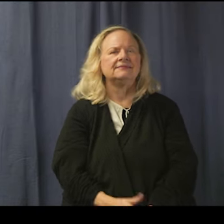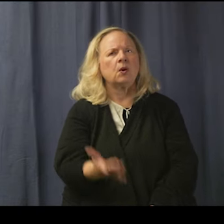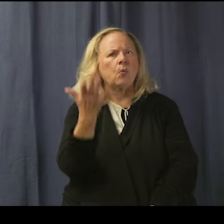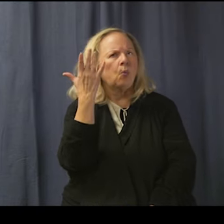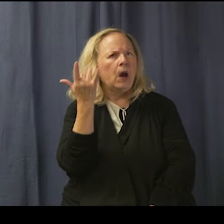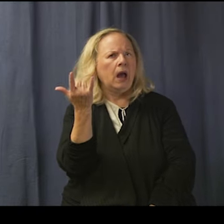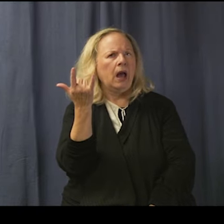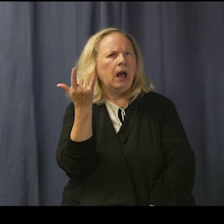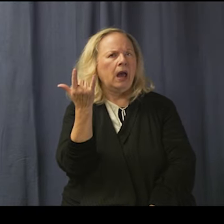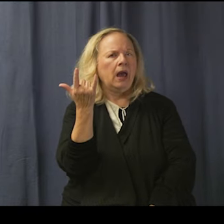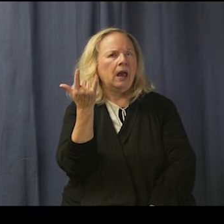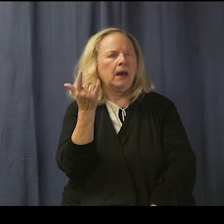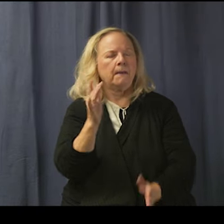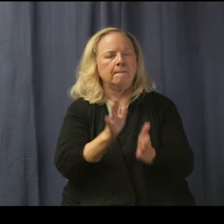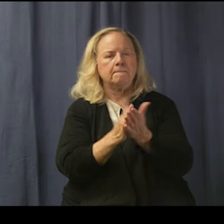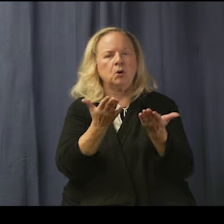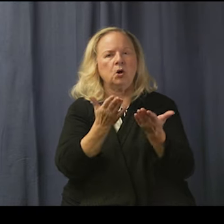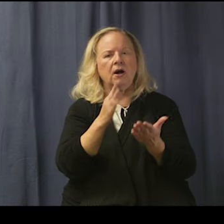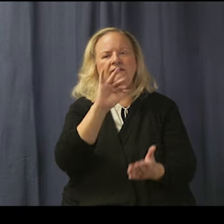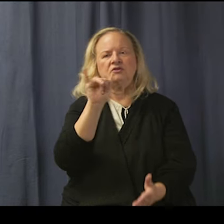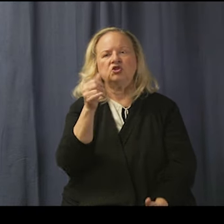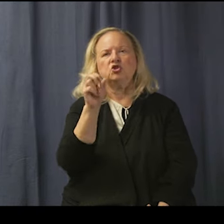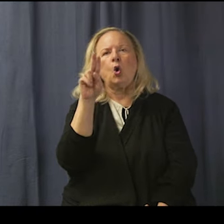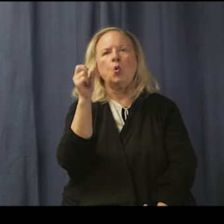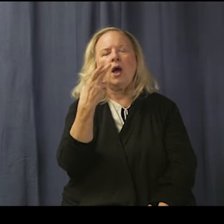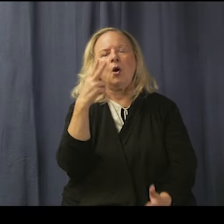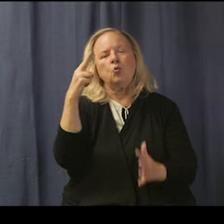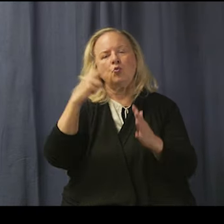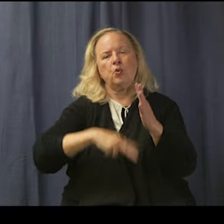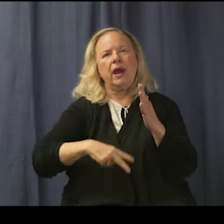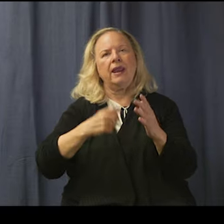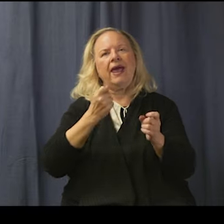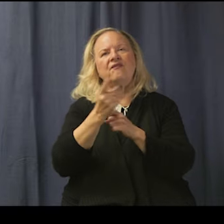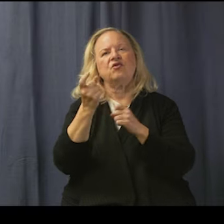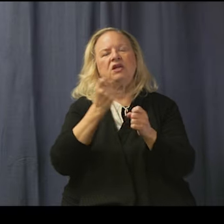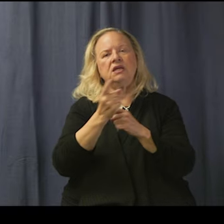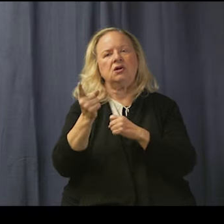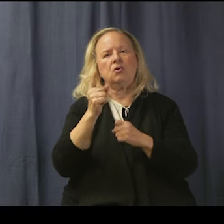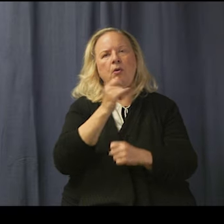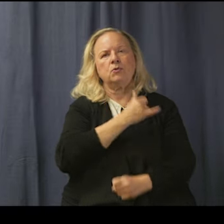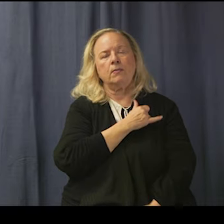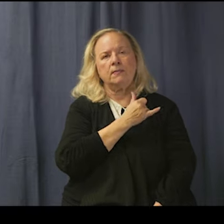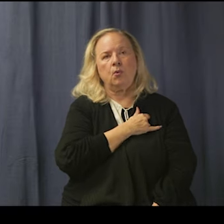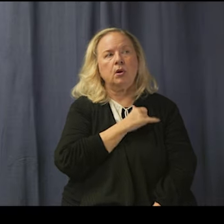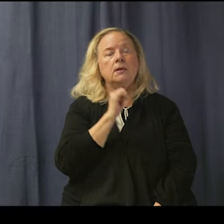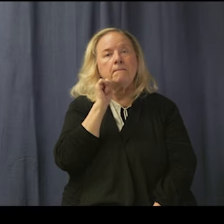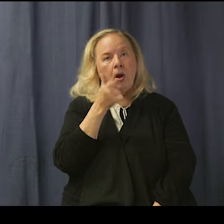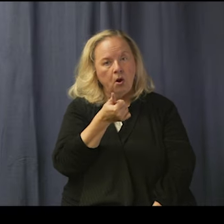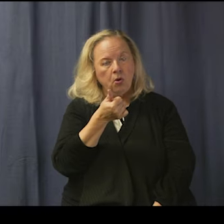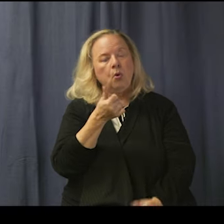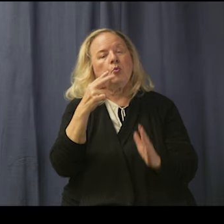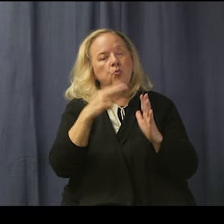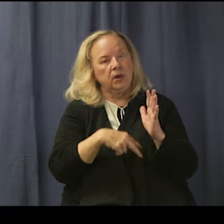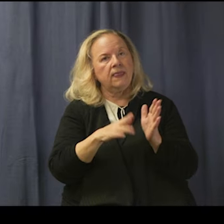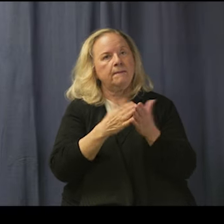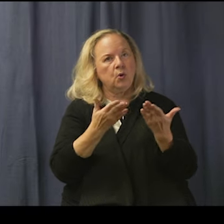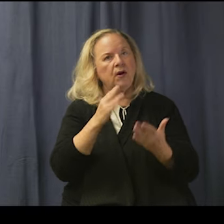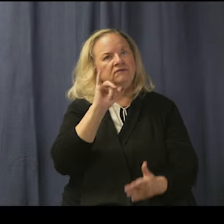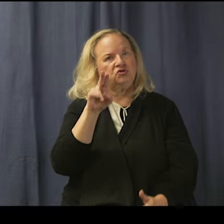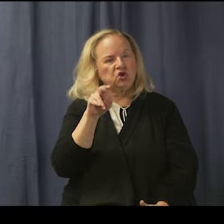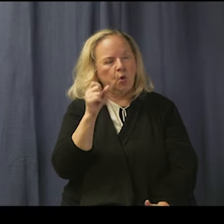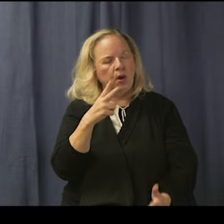Why is the book of Jonah read every year on Yom Kippur? Tomorrow, if you have time, read the book of Jonah.